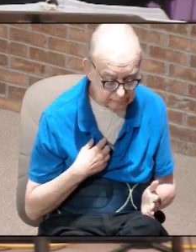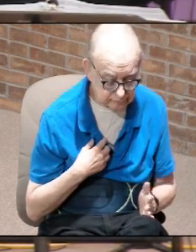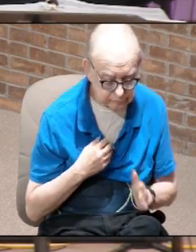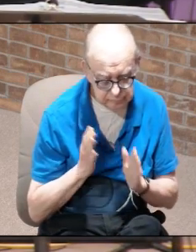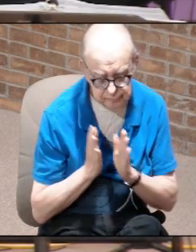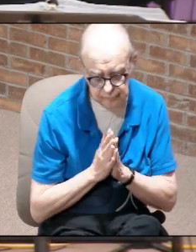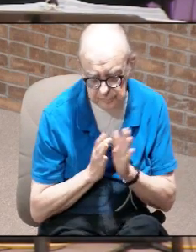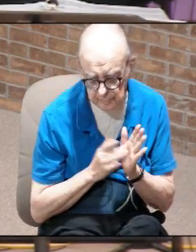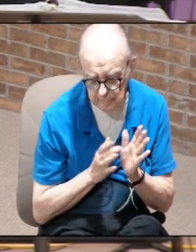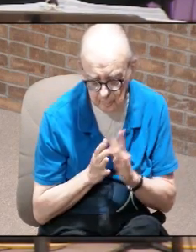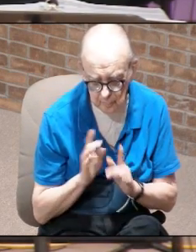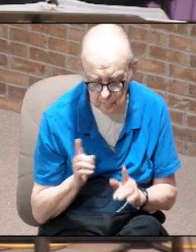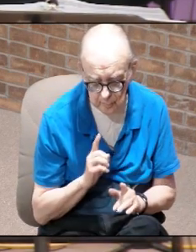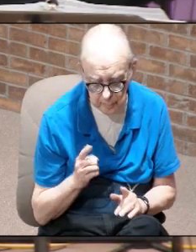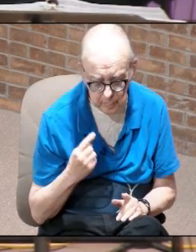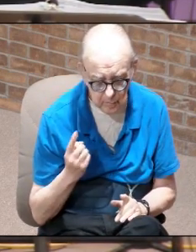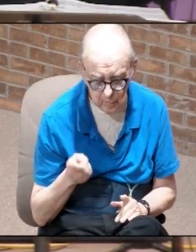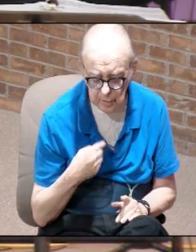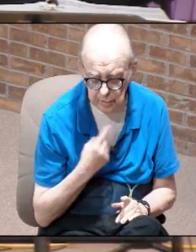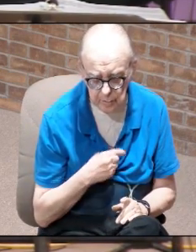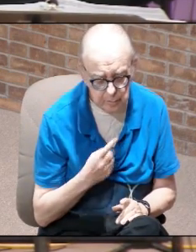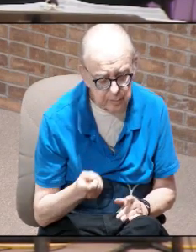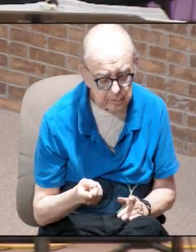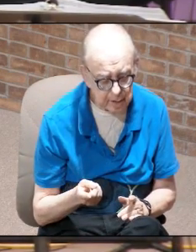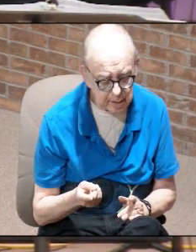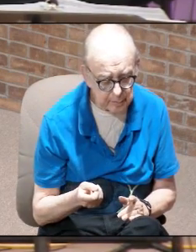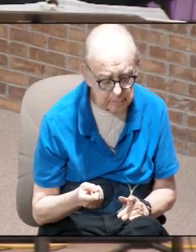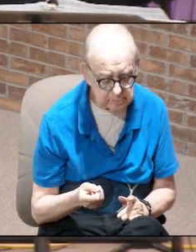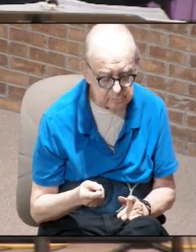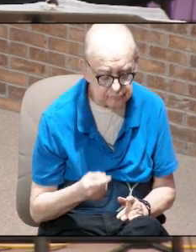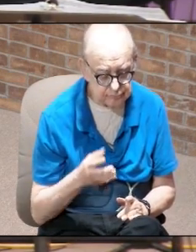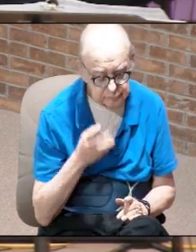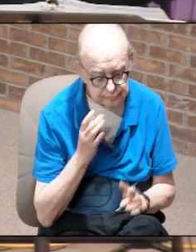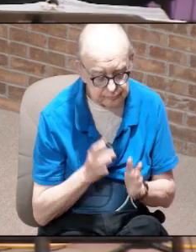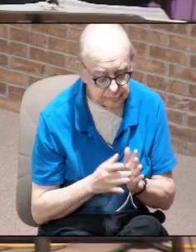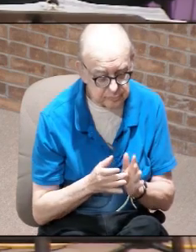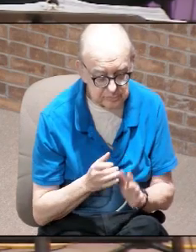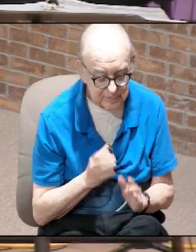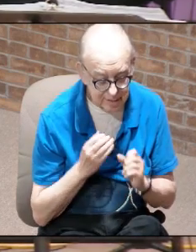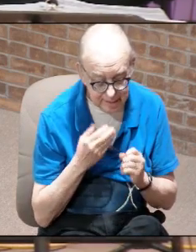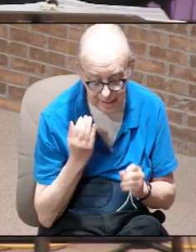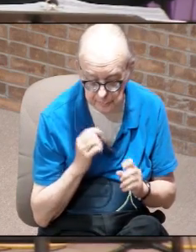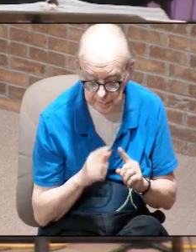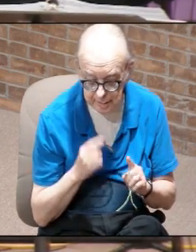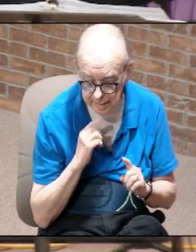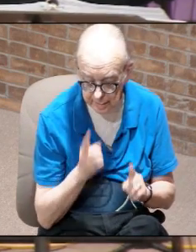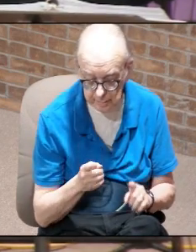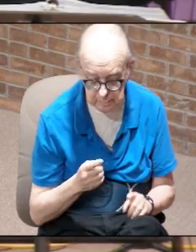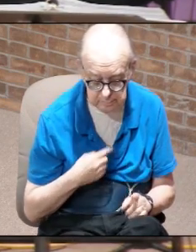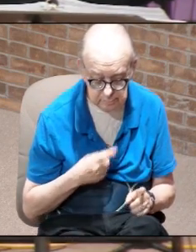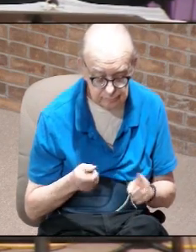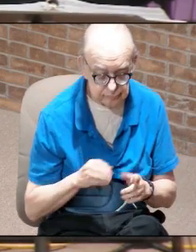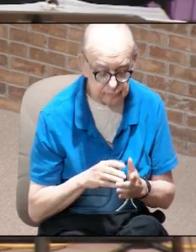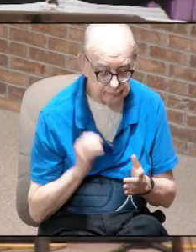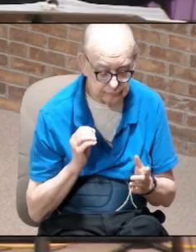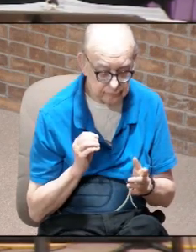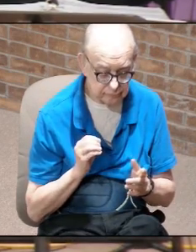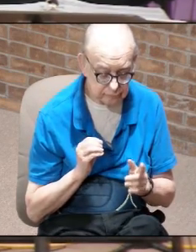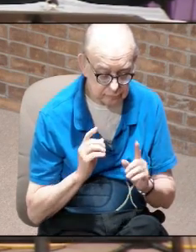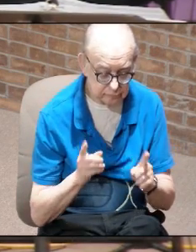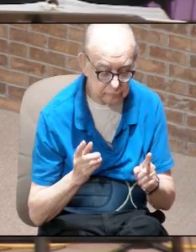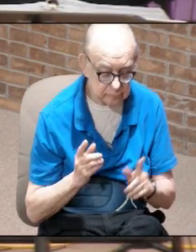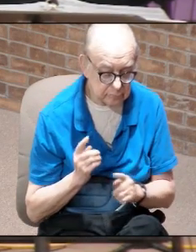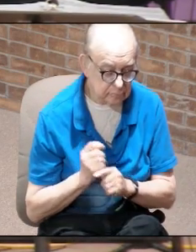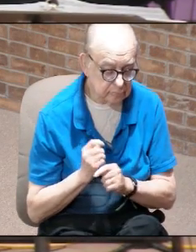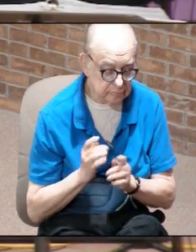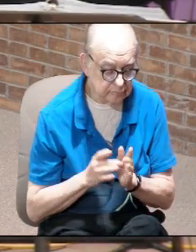asked, "Where are you taking me?" He laughed and didn't answer. When I learned that I was going to have to